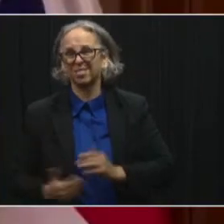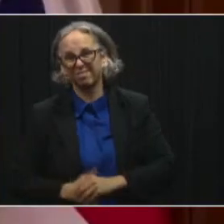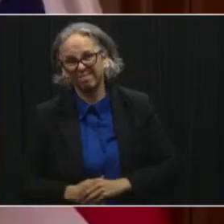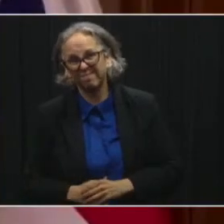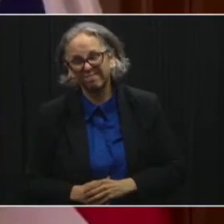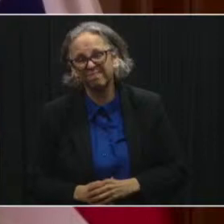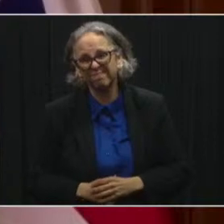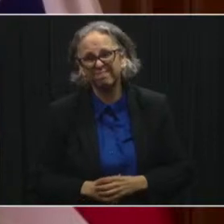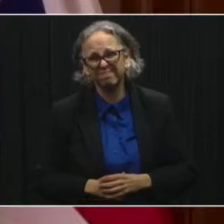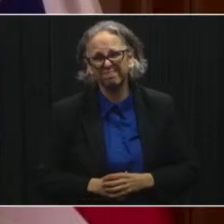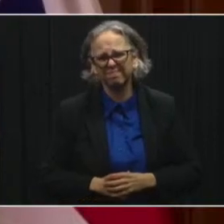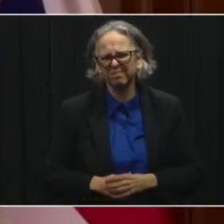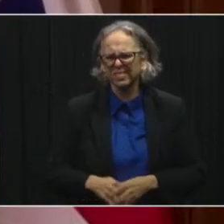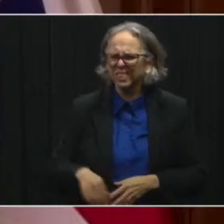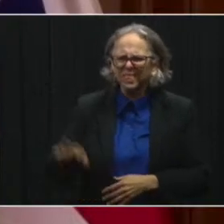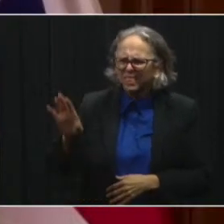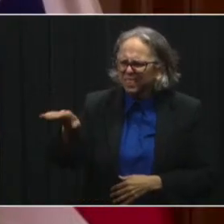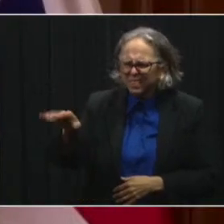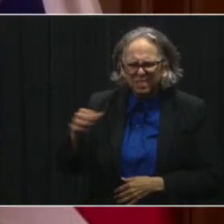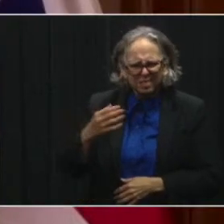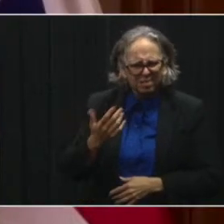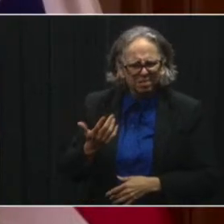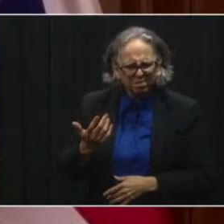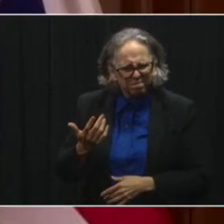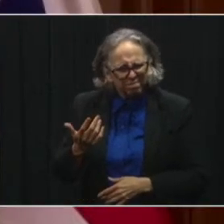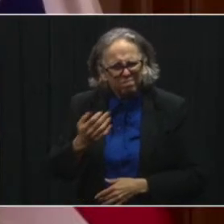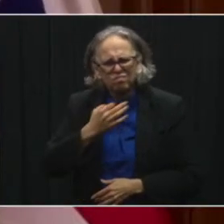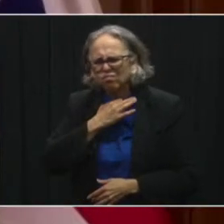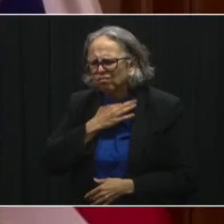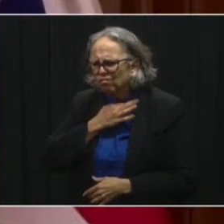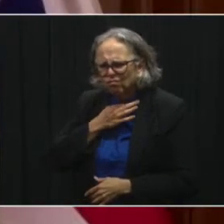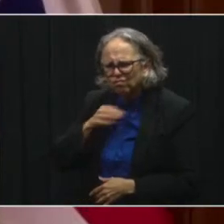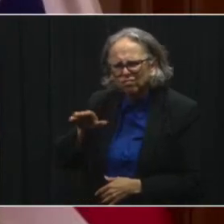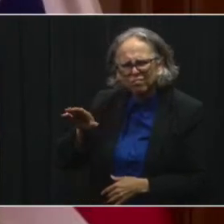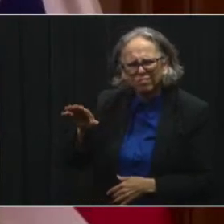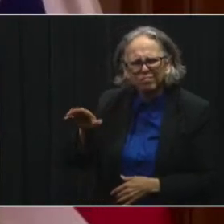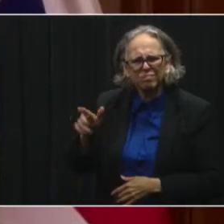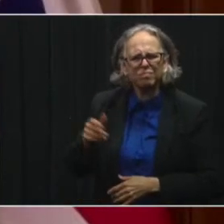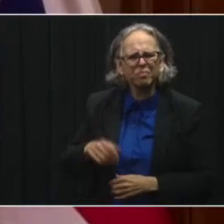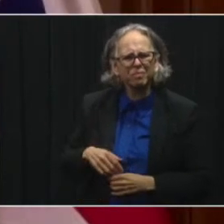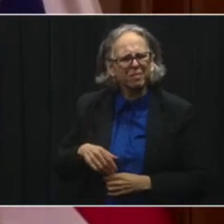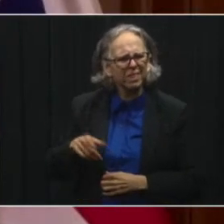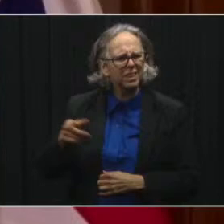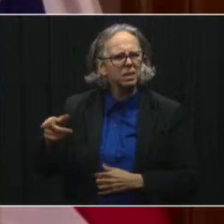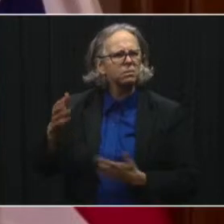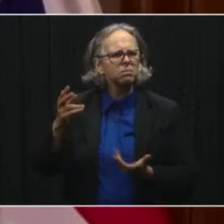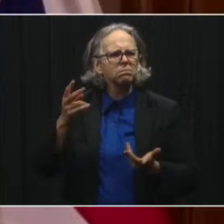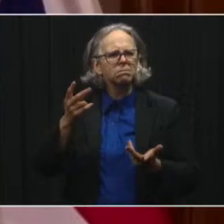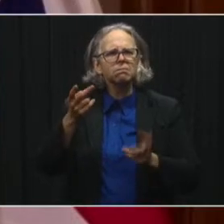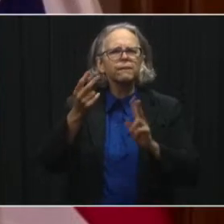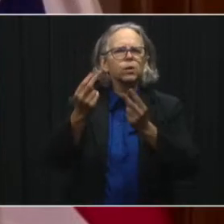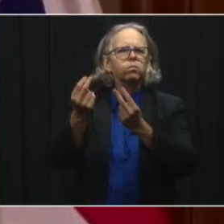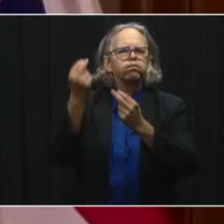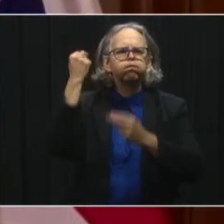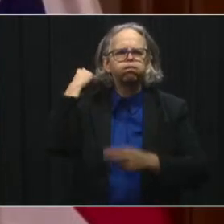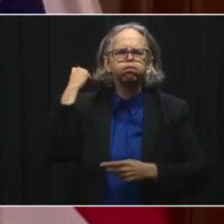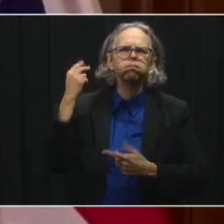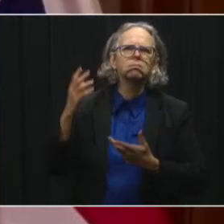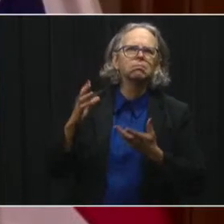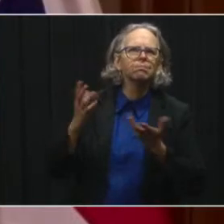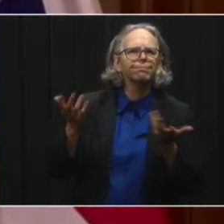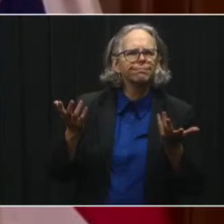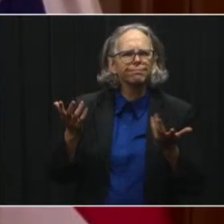And any reflection on how you deal with family